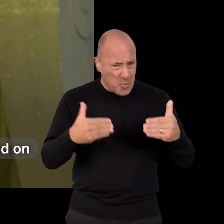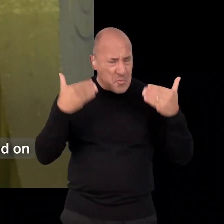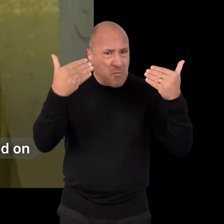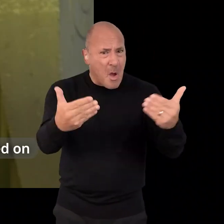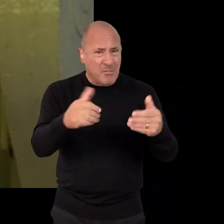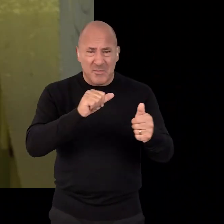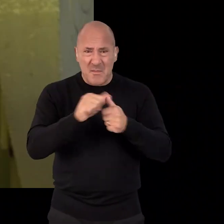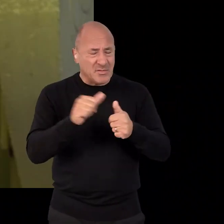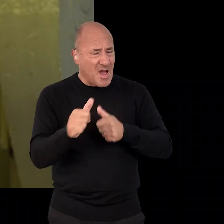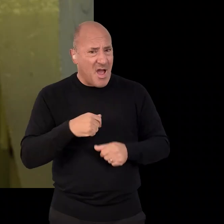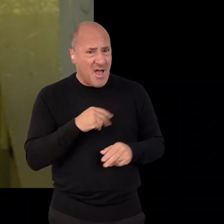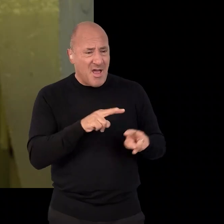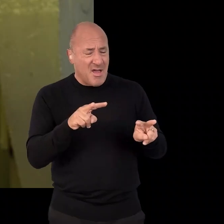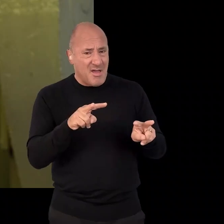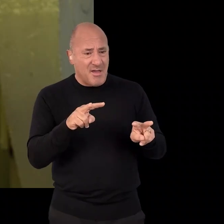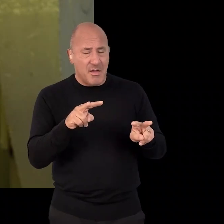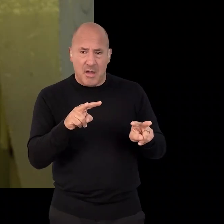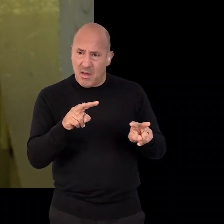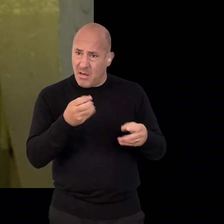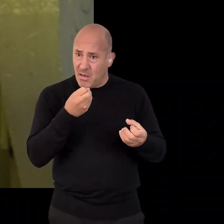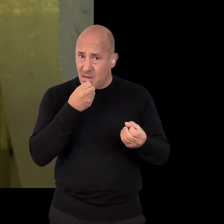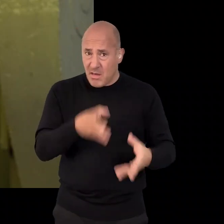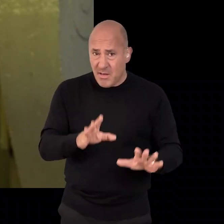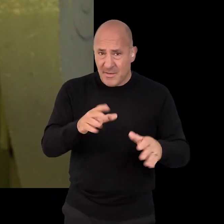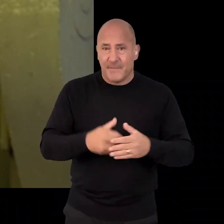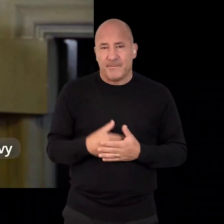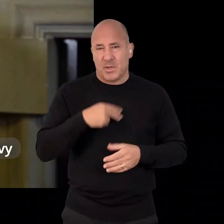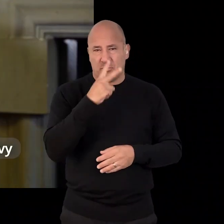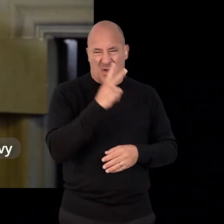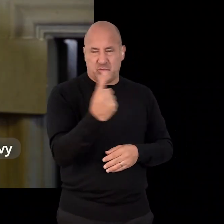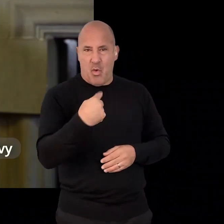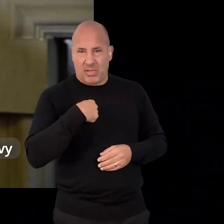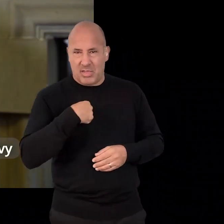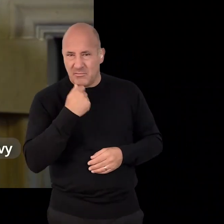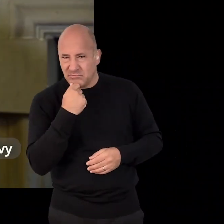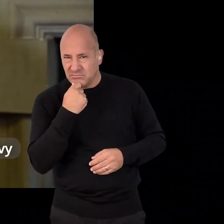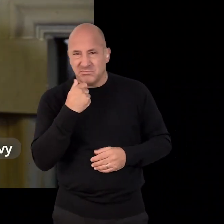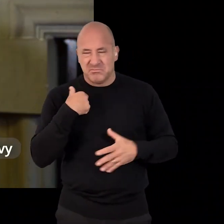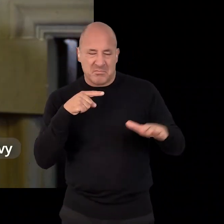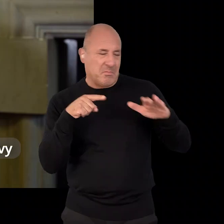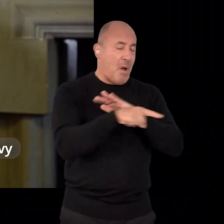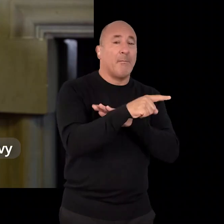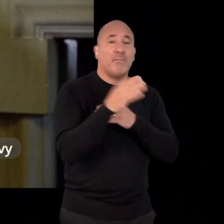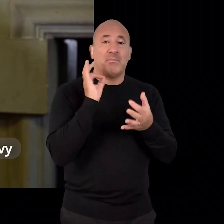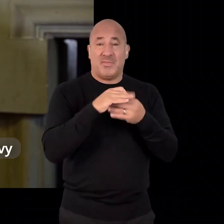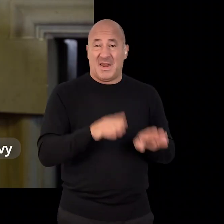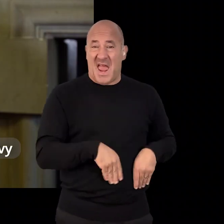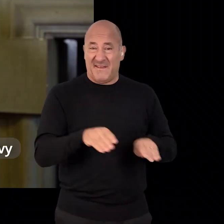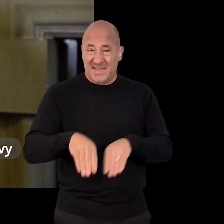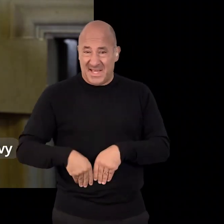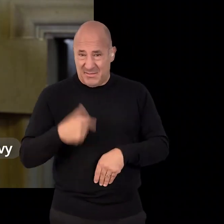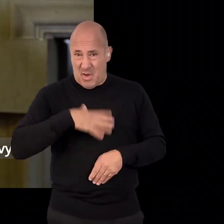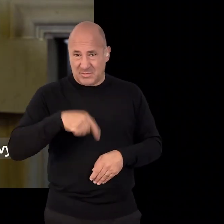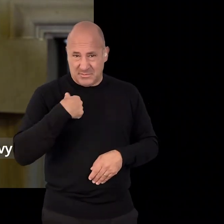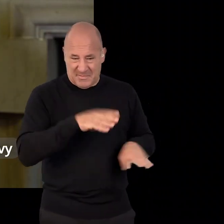on from when I was at school, which was great. At 21, I decided to run away to